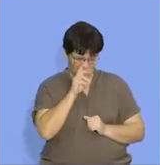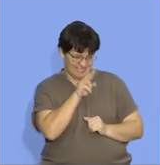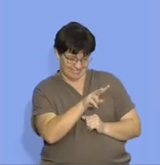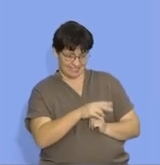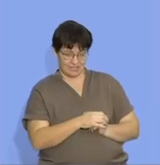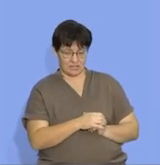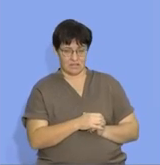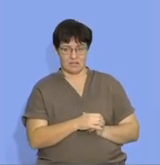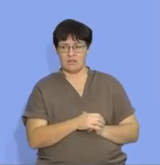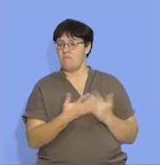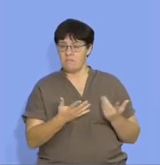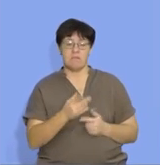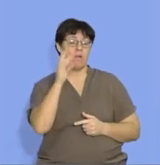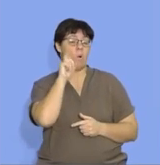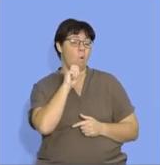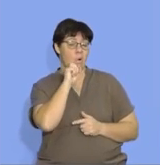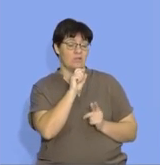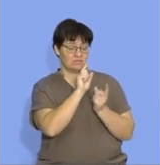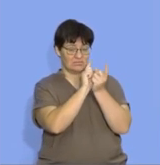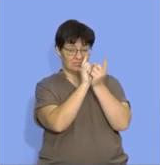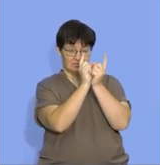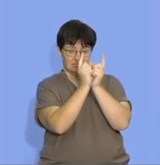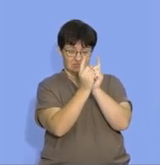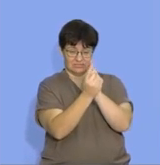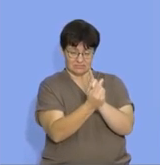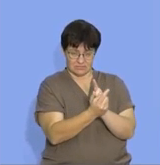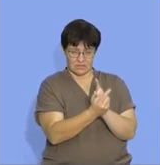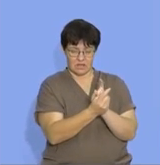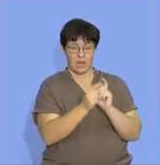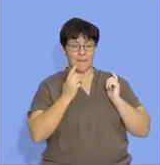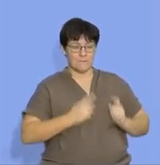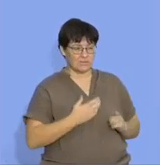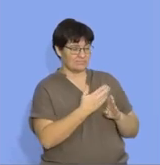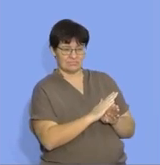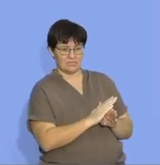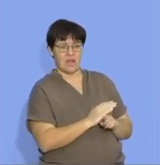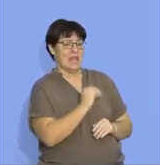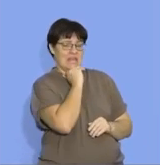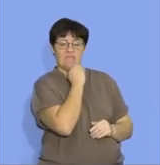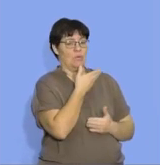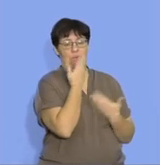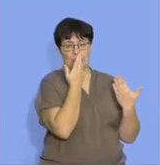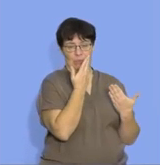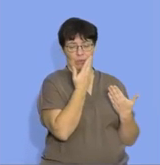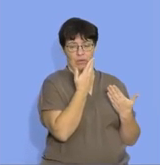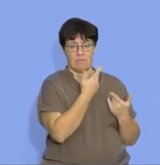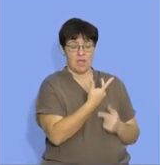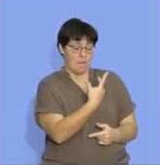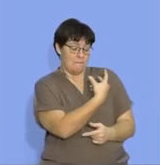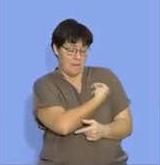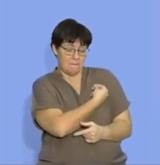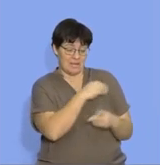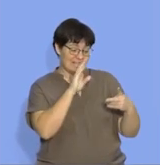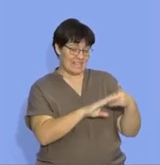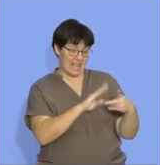so maybe as I get older, the antibodies might not be enough. So when I get given a booster,